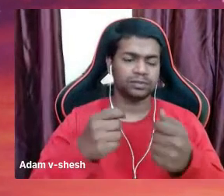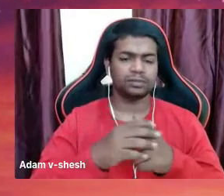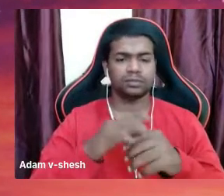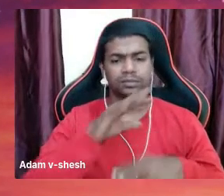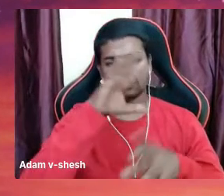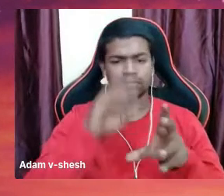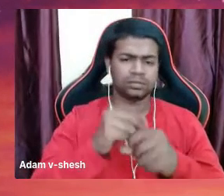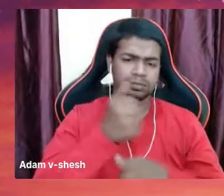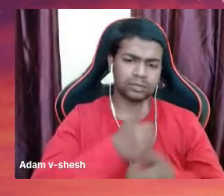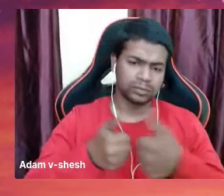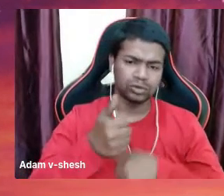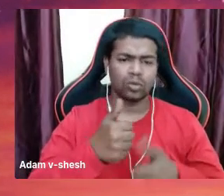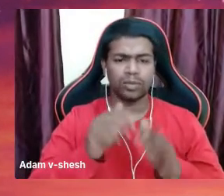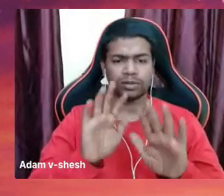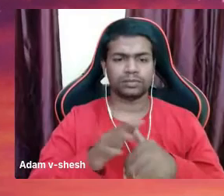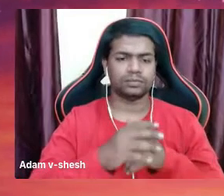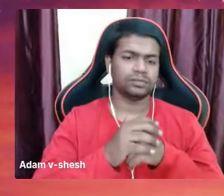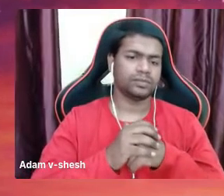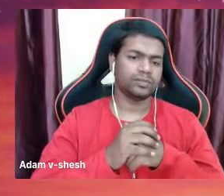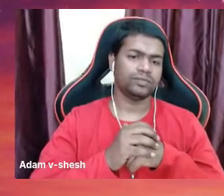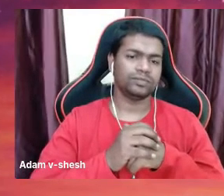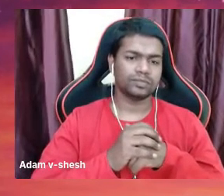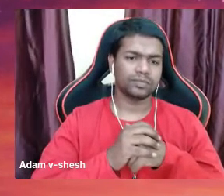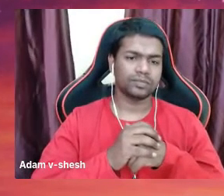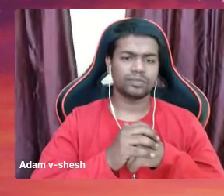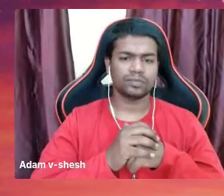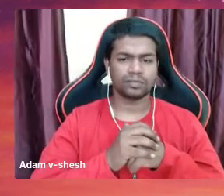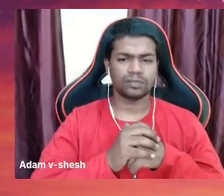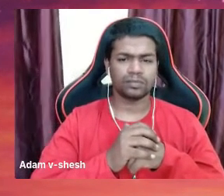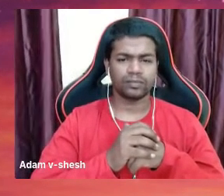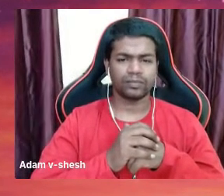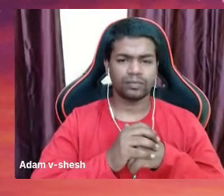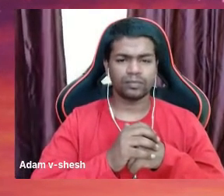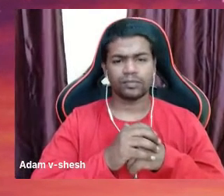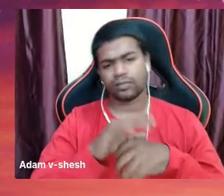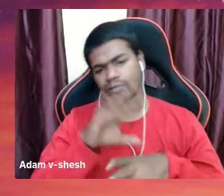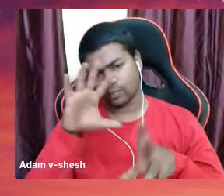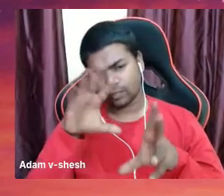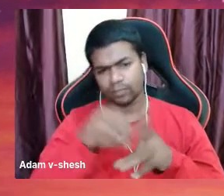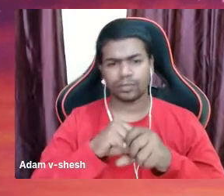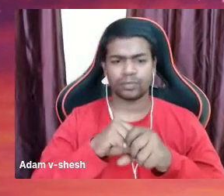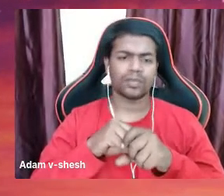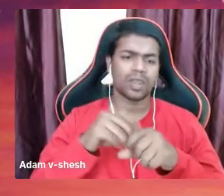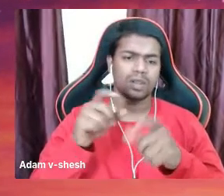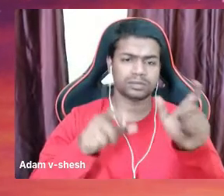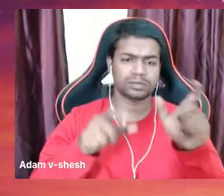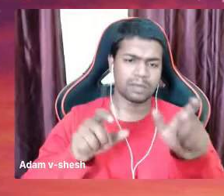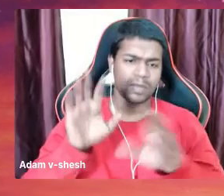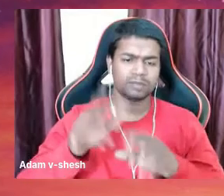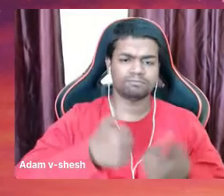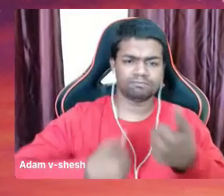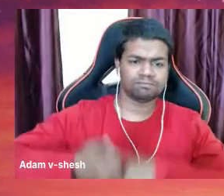has competition. Sometimes we just don't know the names, but every company has lots of competition that the CEO